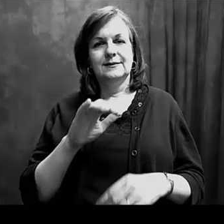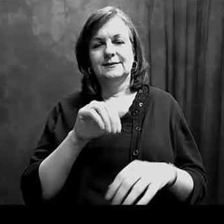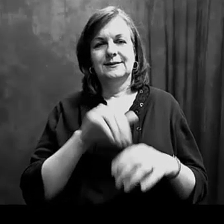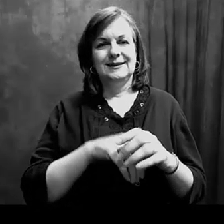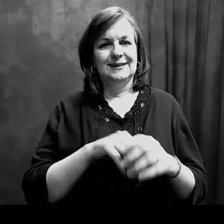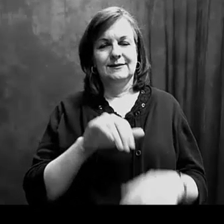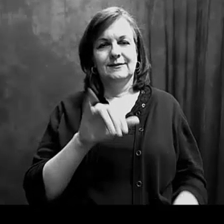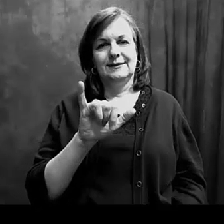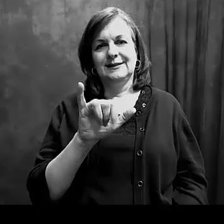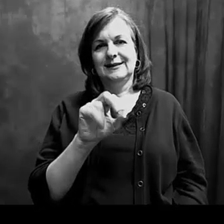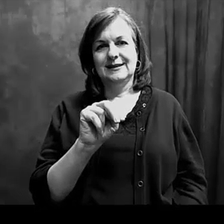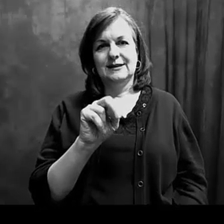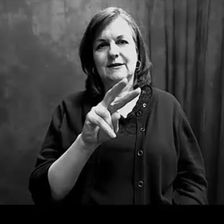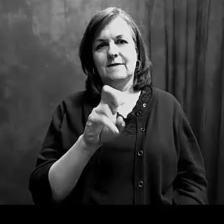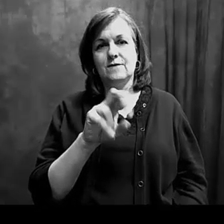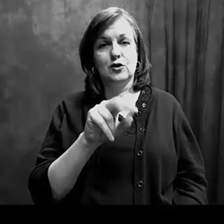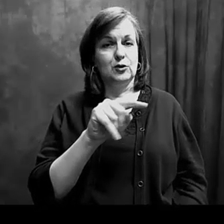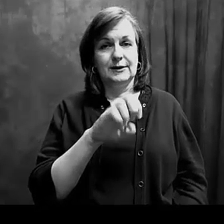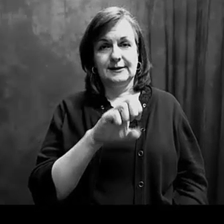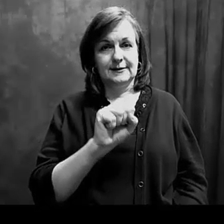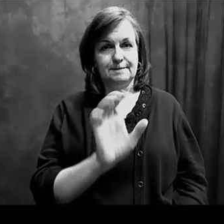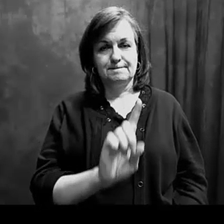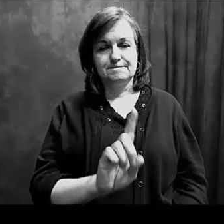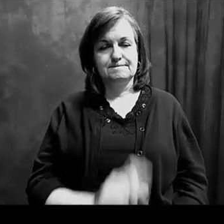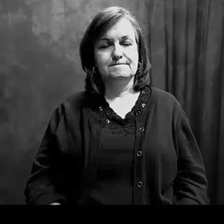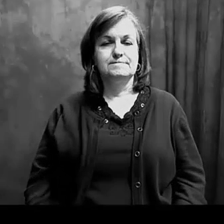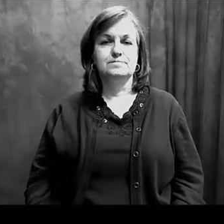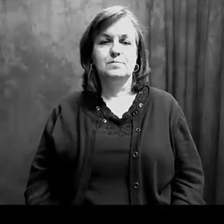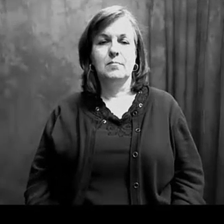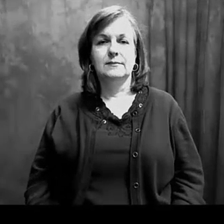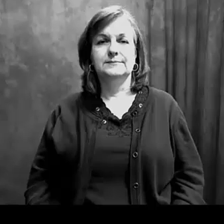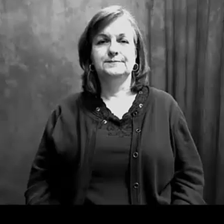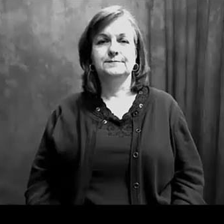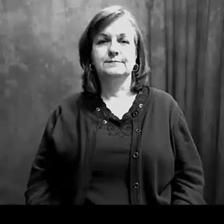Not in invertebrates.